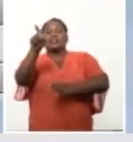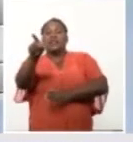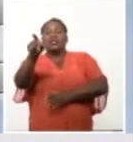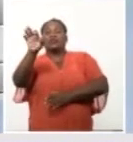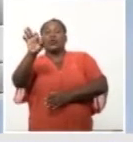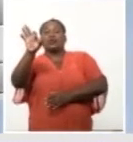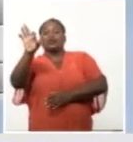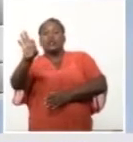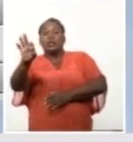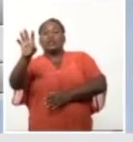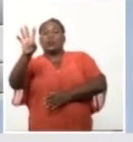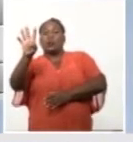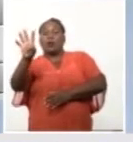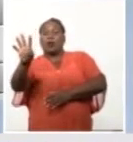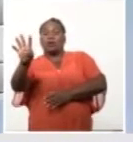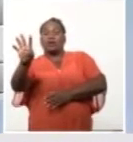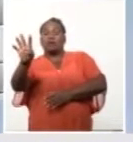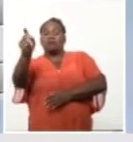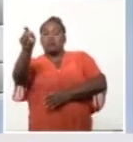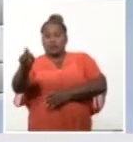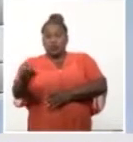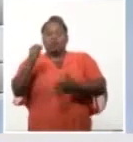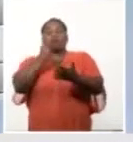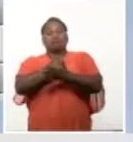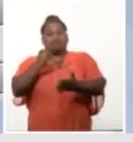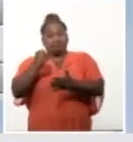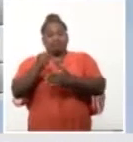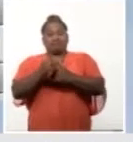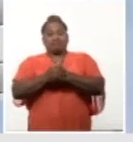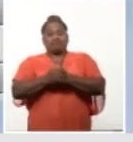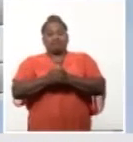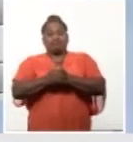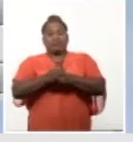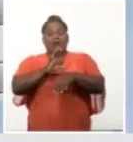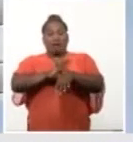141,184 cases were diagnosed.